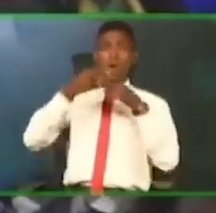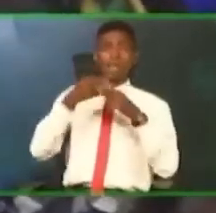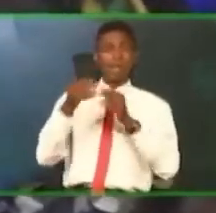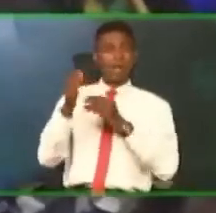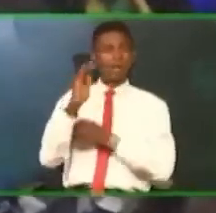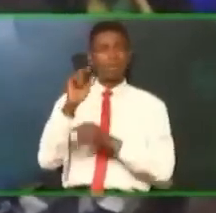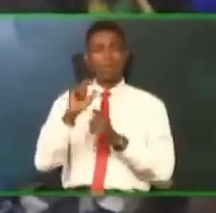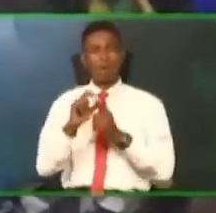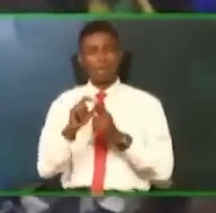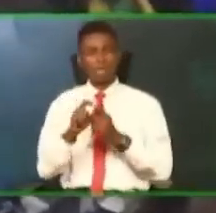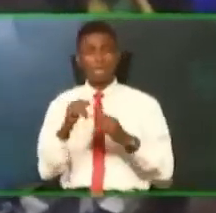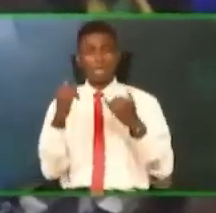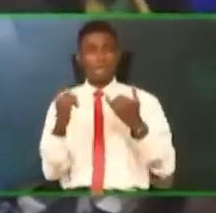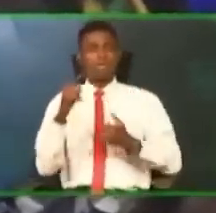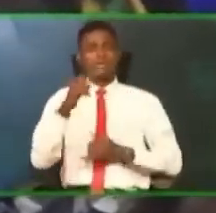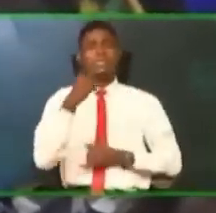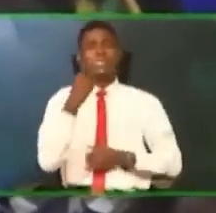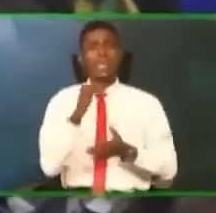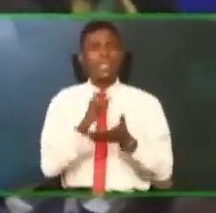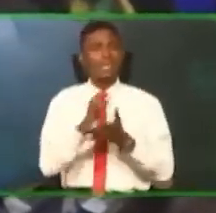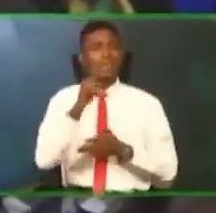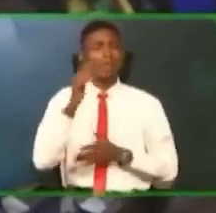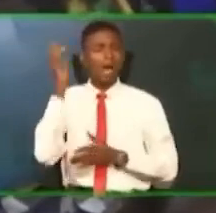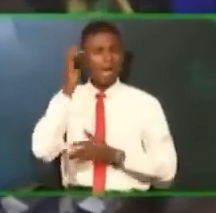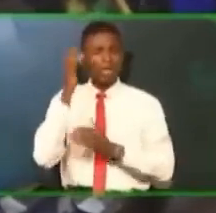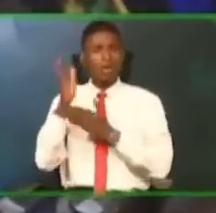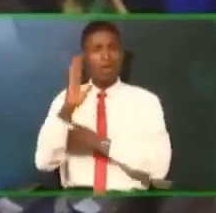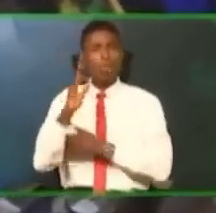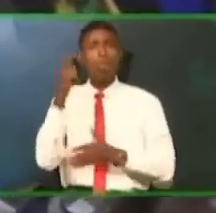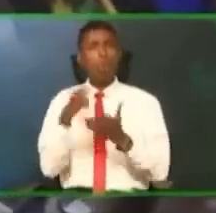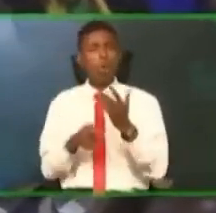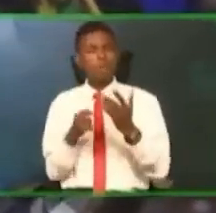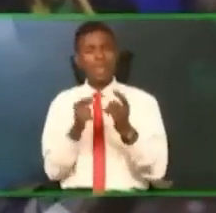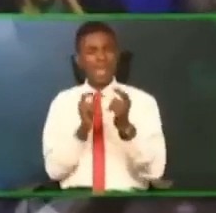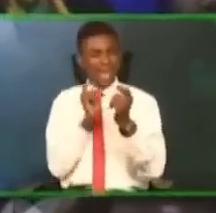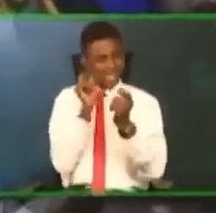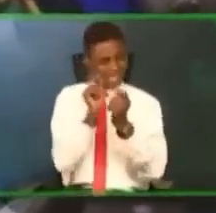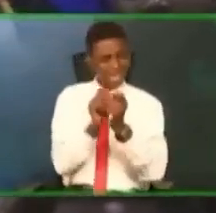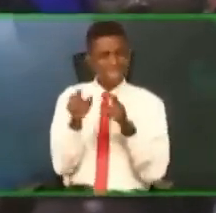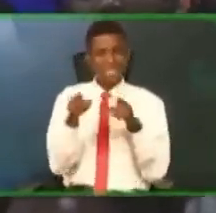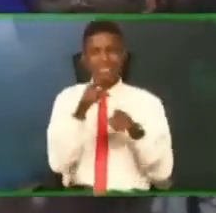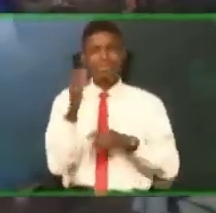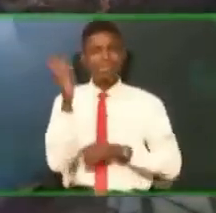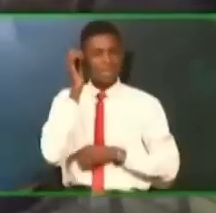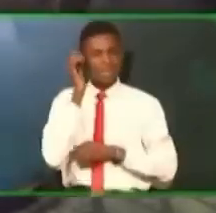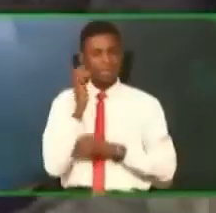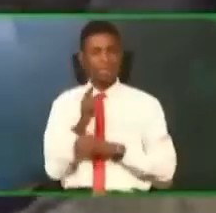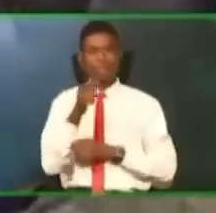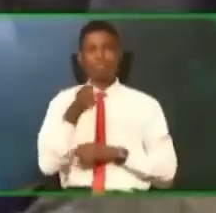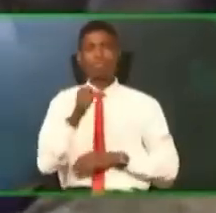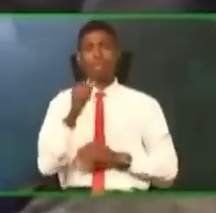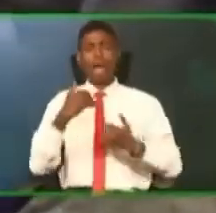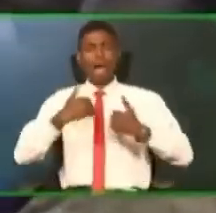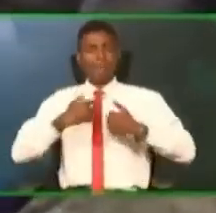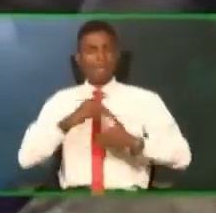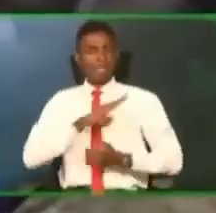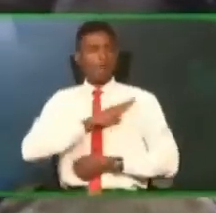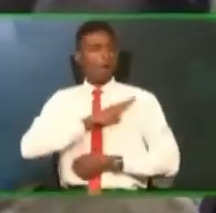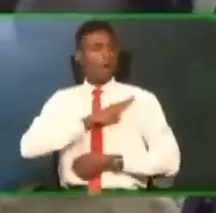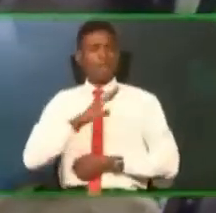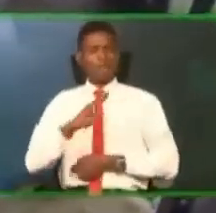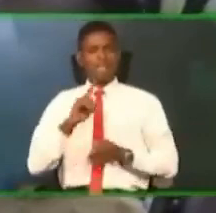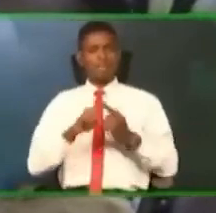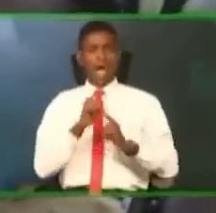So you said you heard God. What exactly did you hear? You should have the confidence to answer this